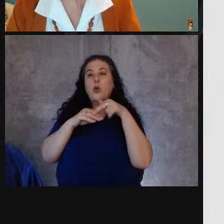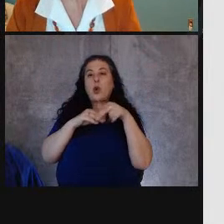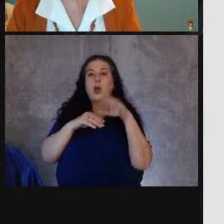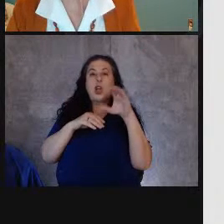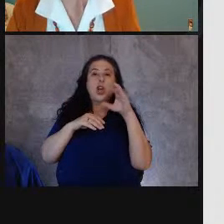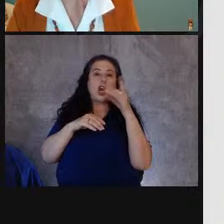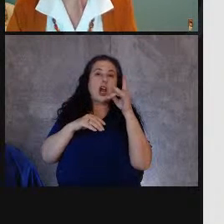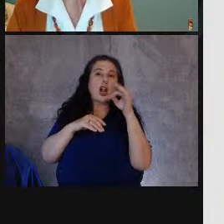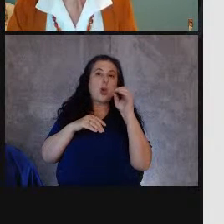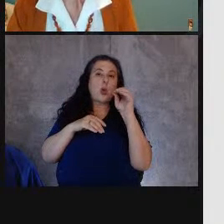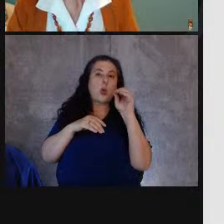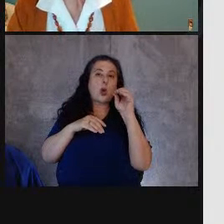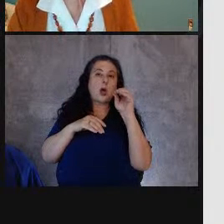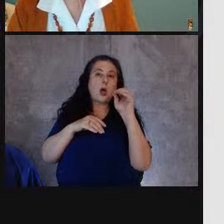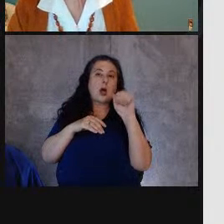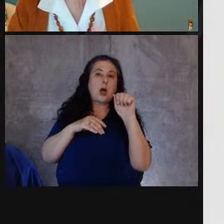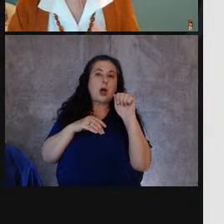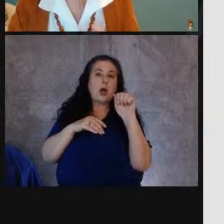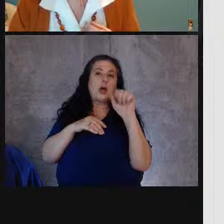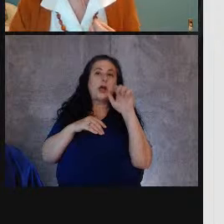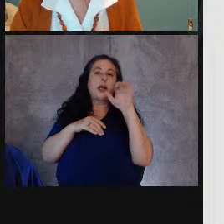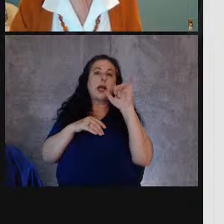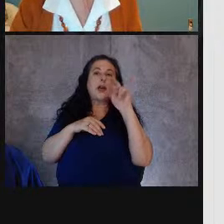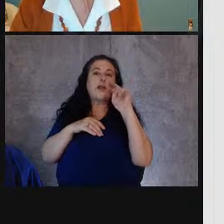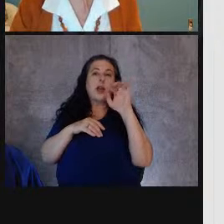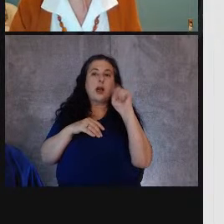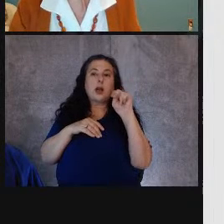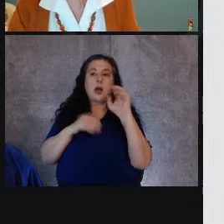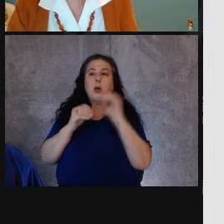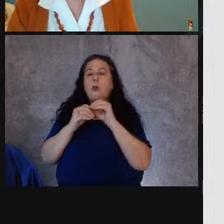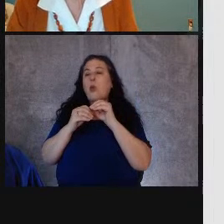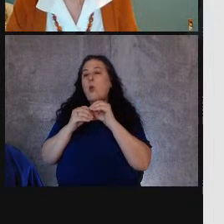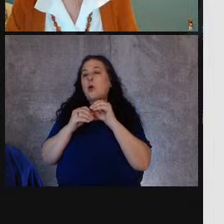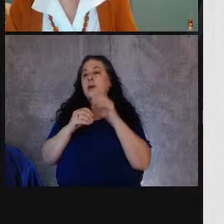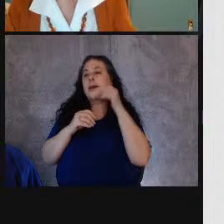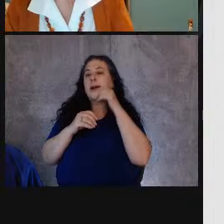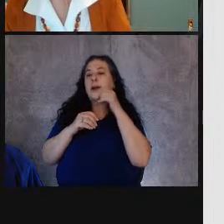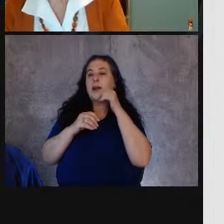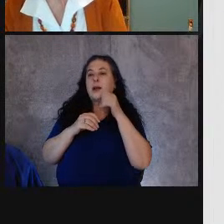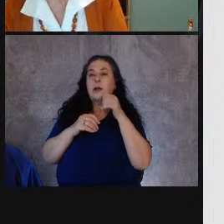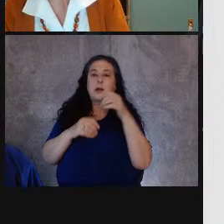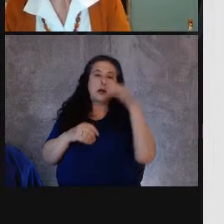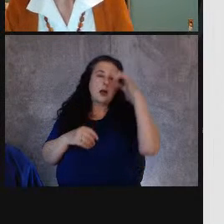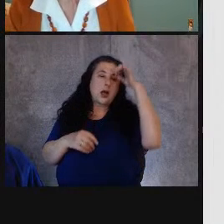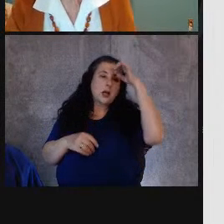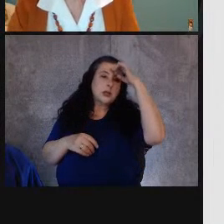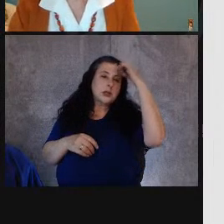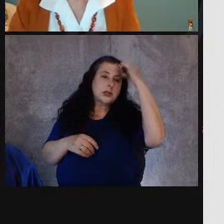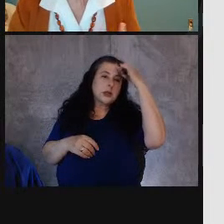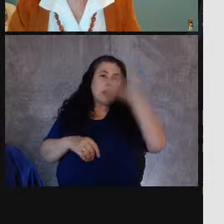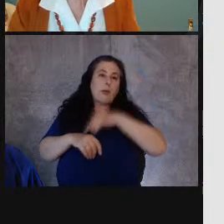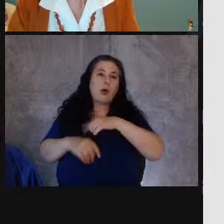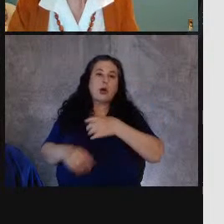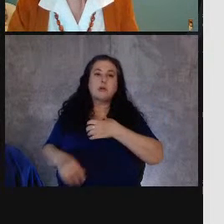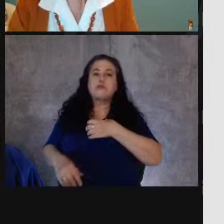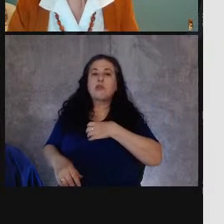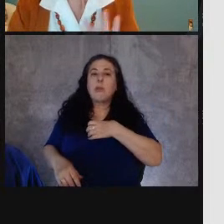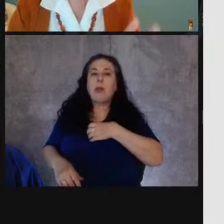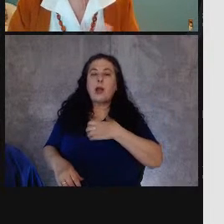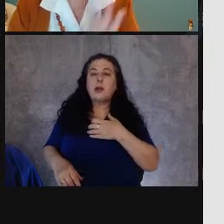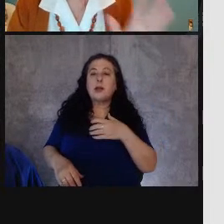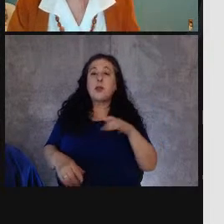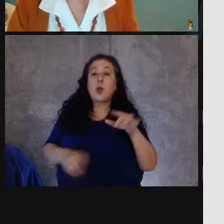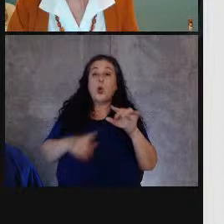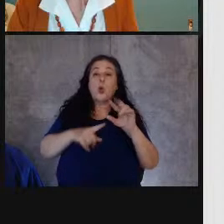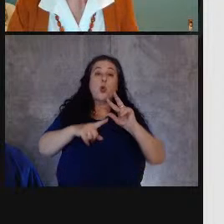cholera infantum. And more colloquially, it was often called summer complaint. And these terms,